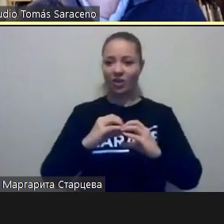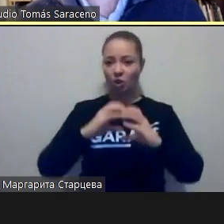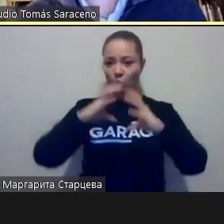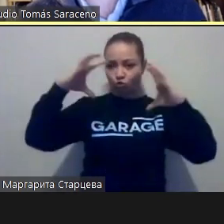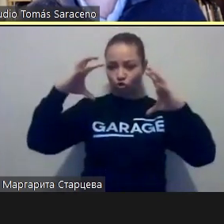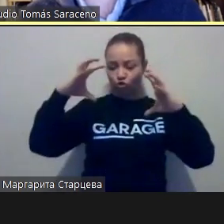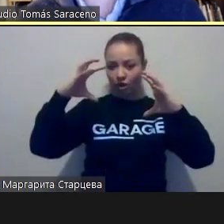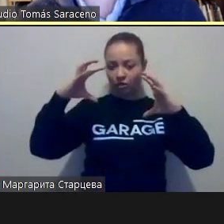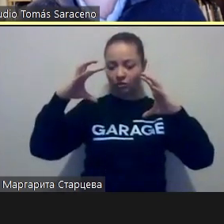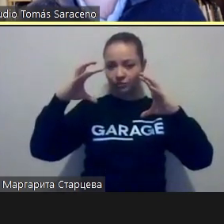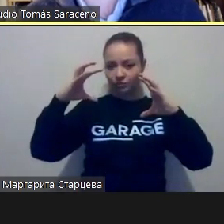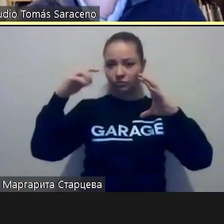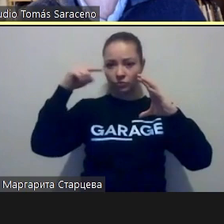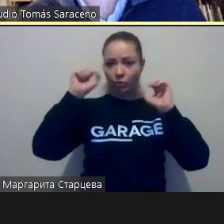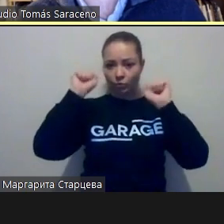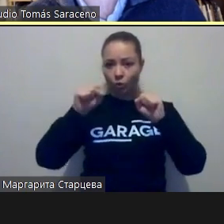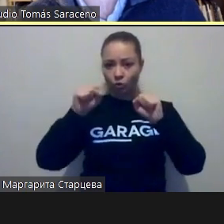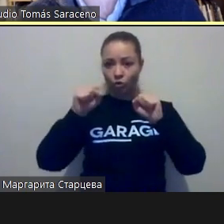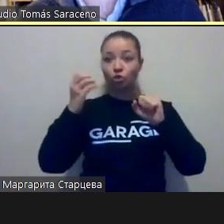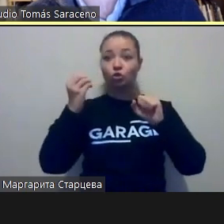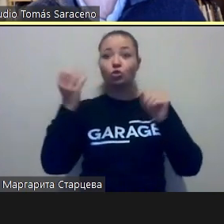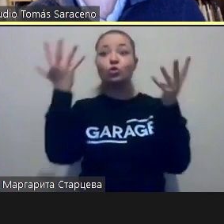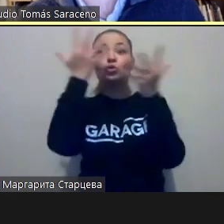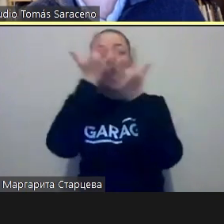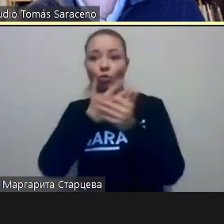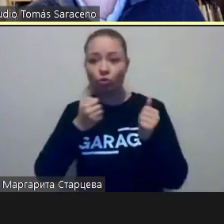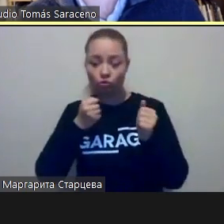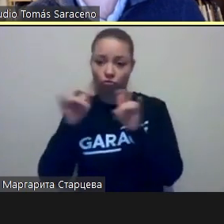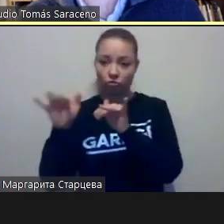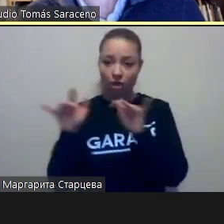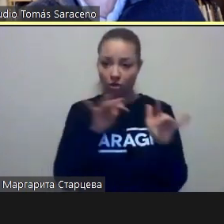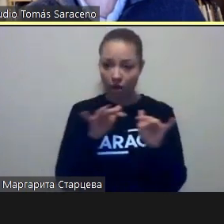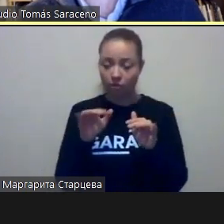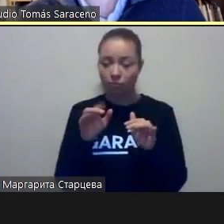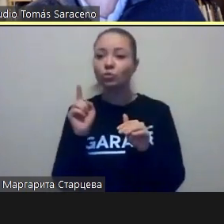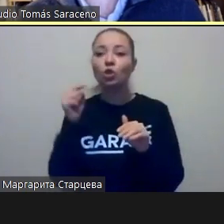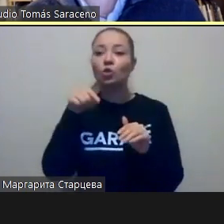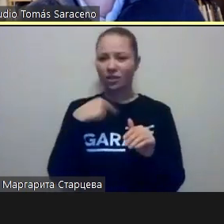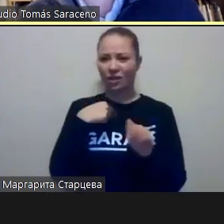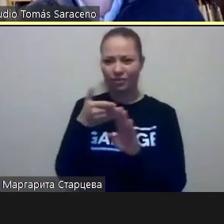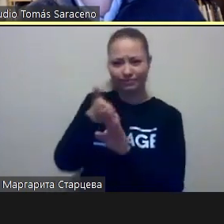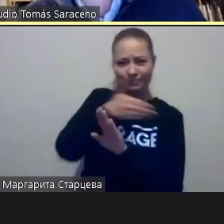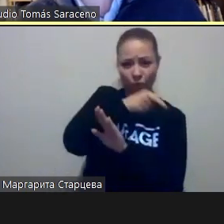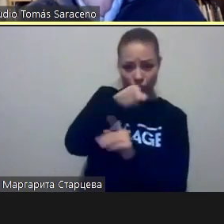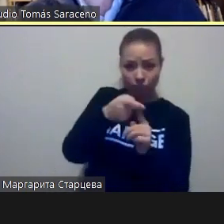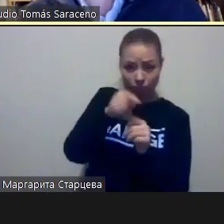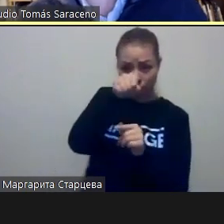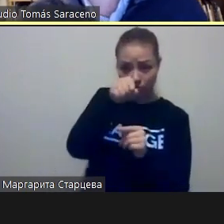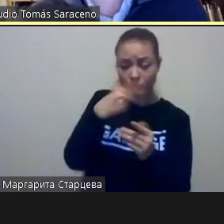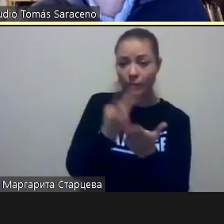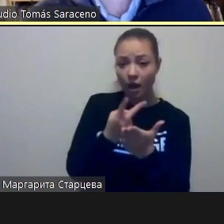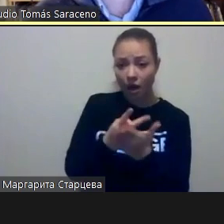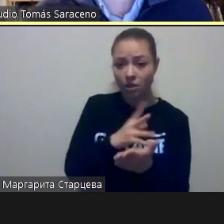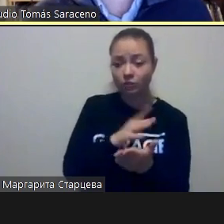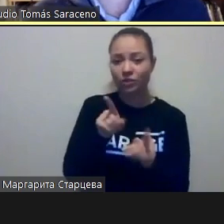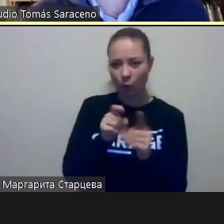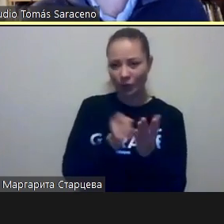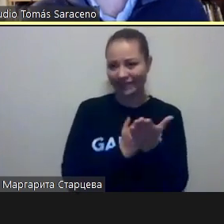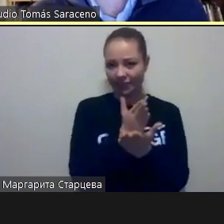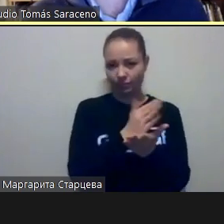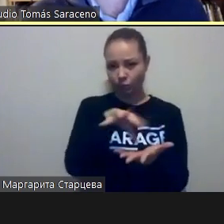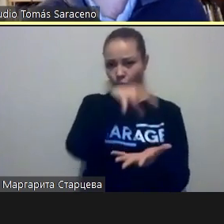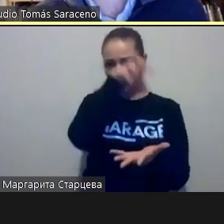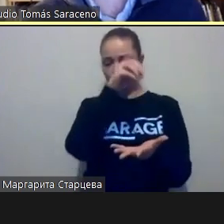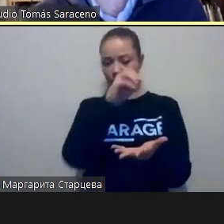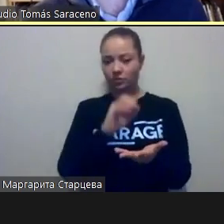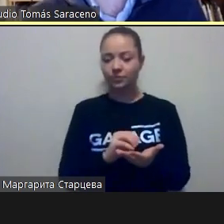Because what we said before is that this type of sculpture, as we have it here, when it's heated by